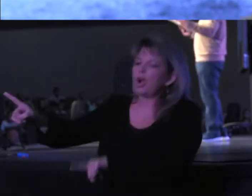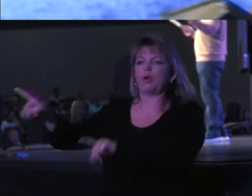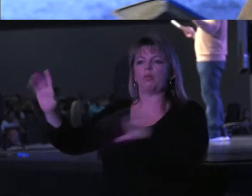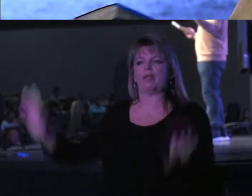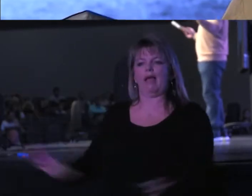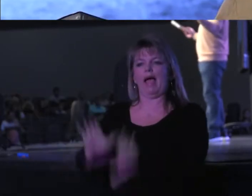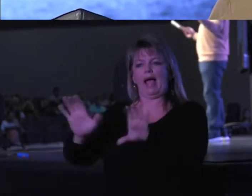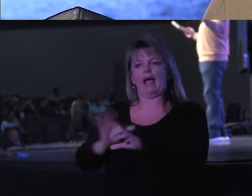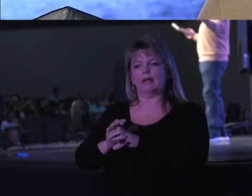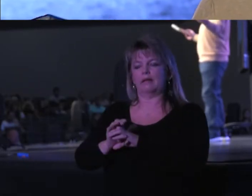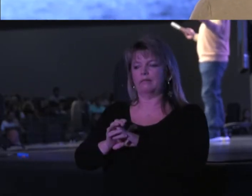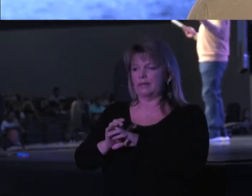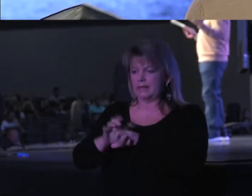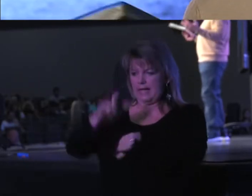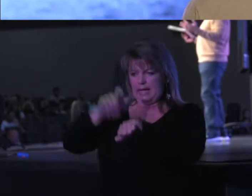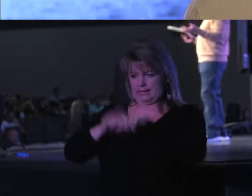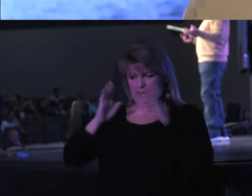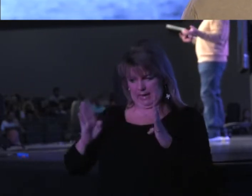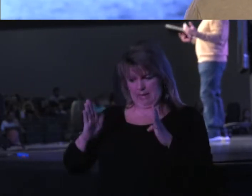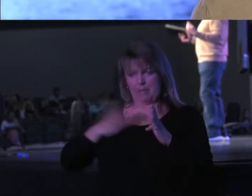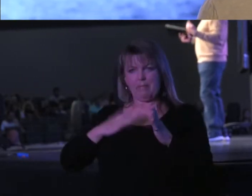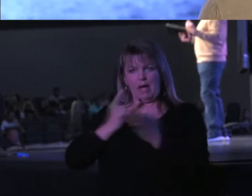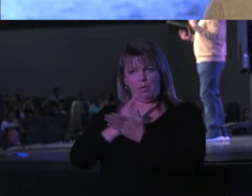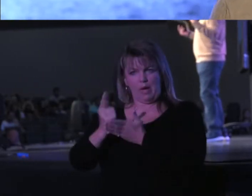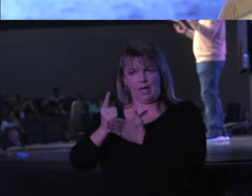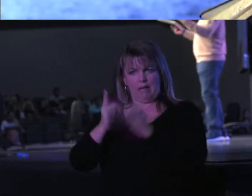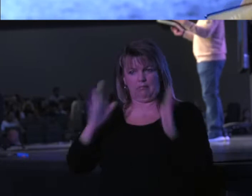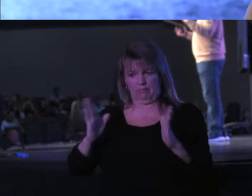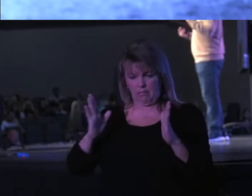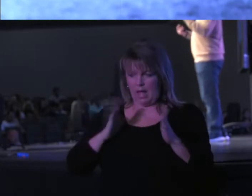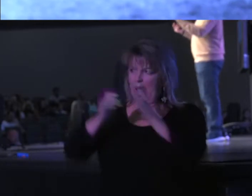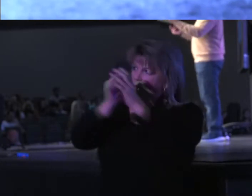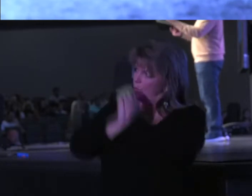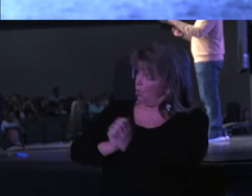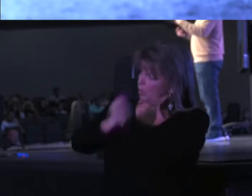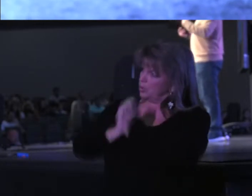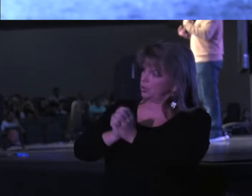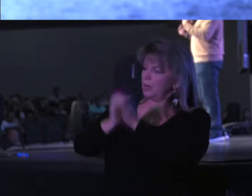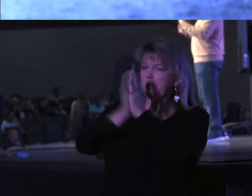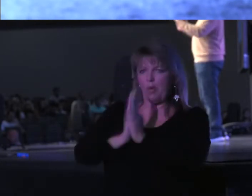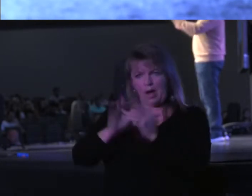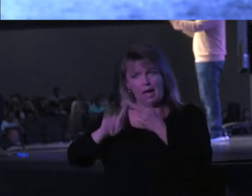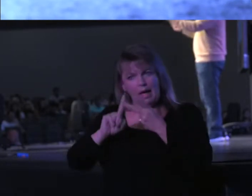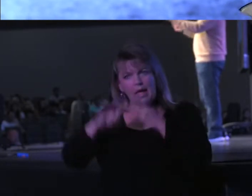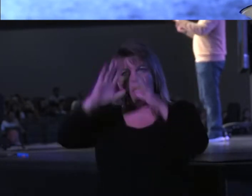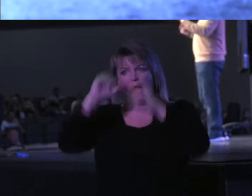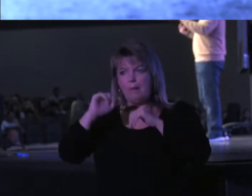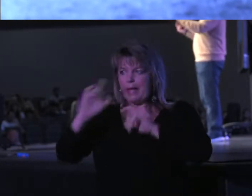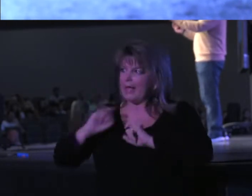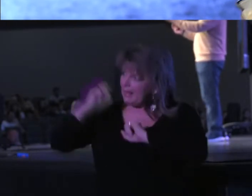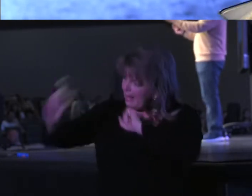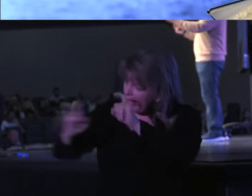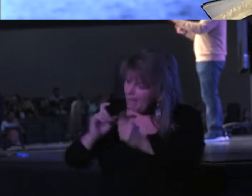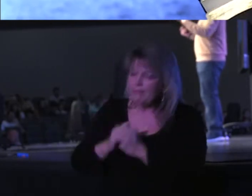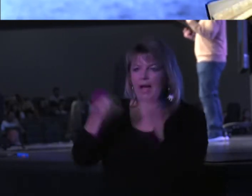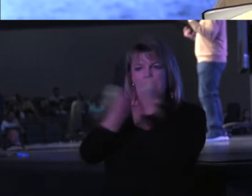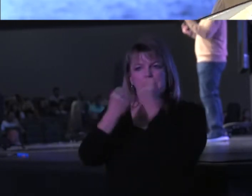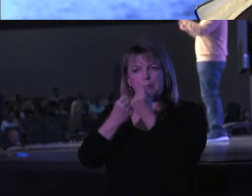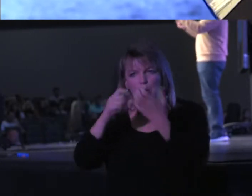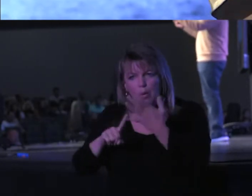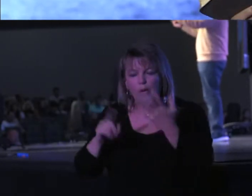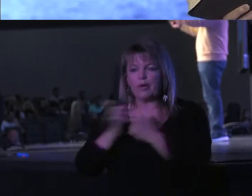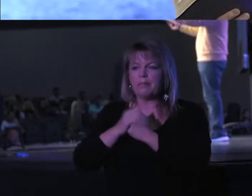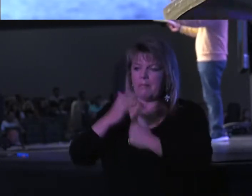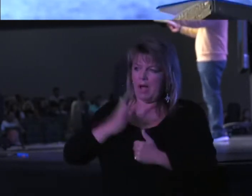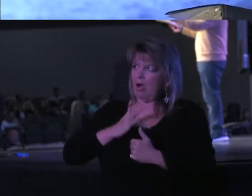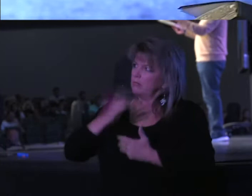act of setting aside a time in my week where I worship, pray, I hope give, I support, I